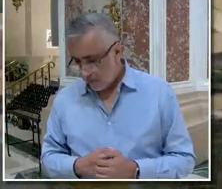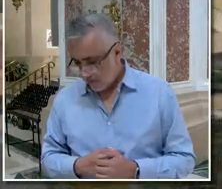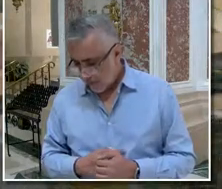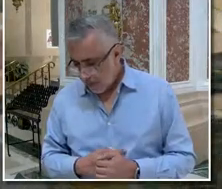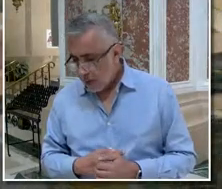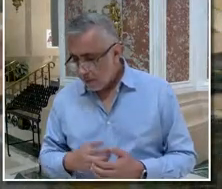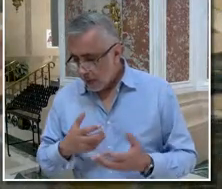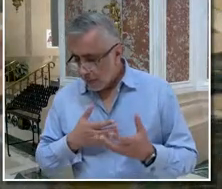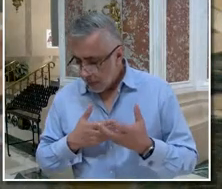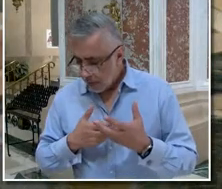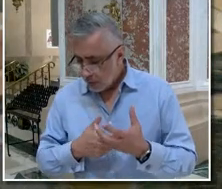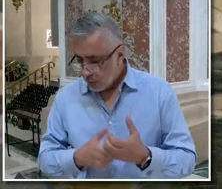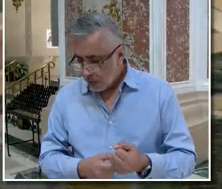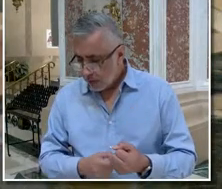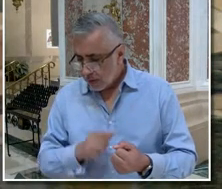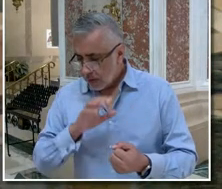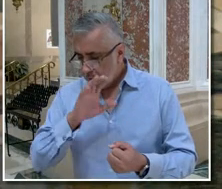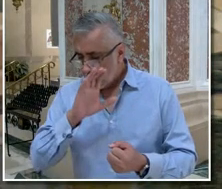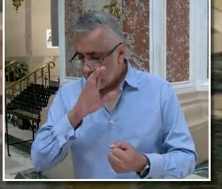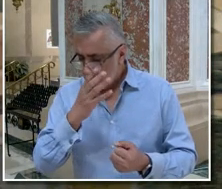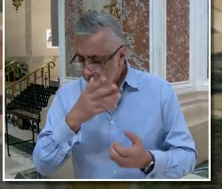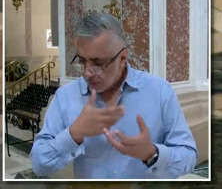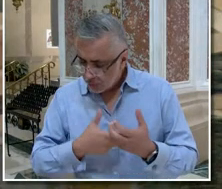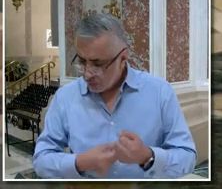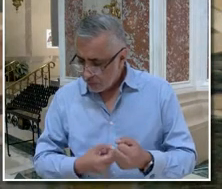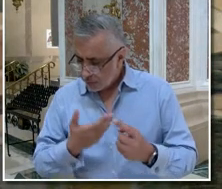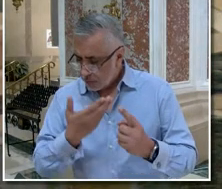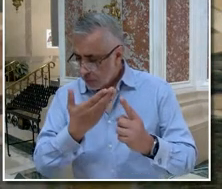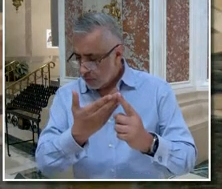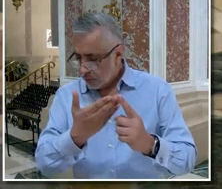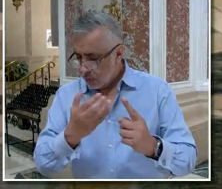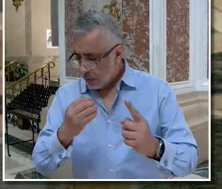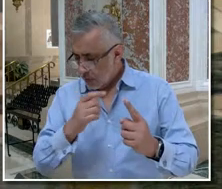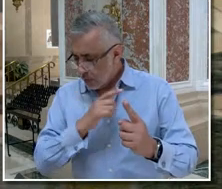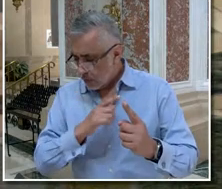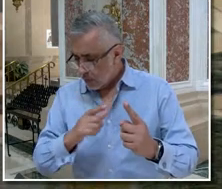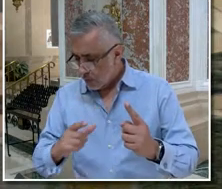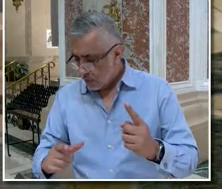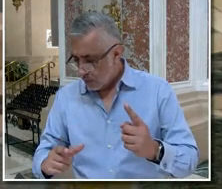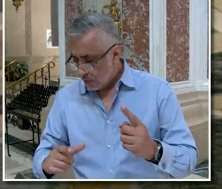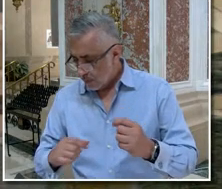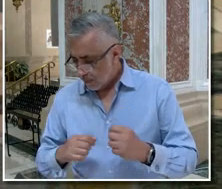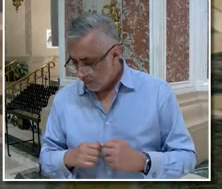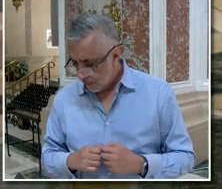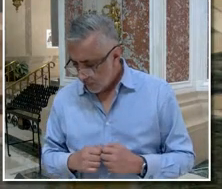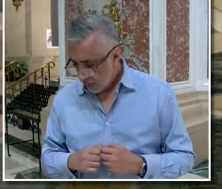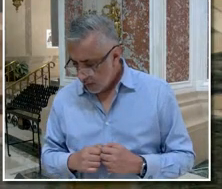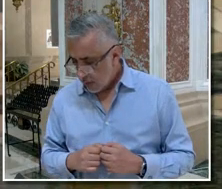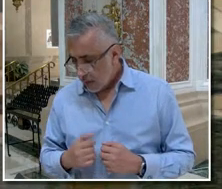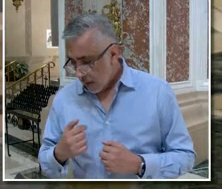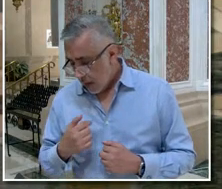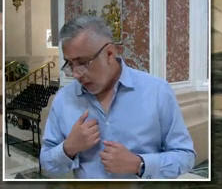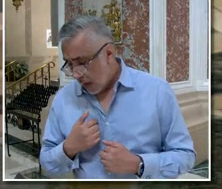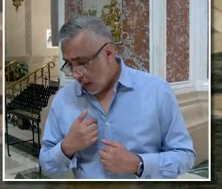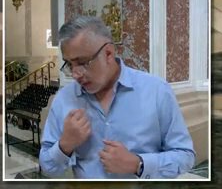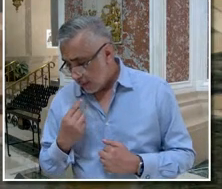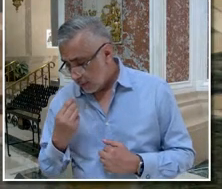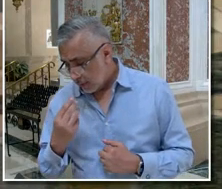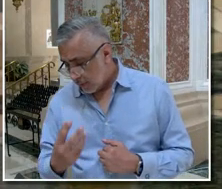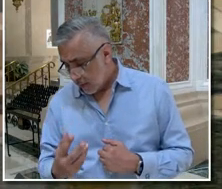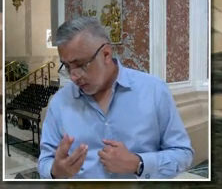But my trust is in you, O Lord. I